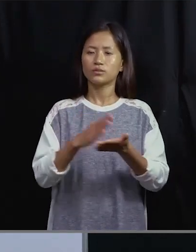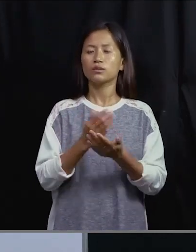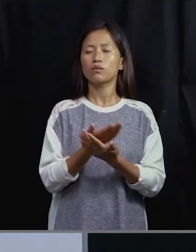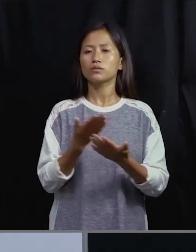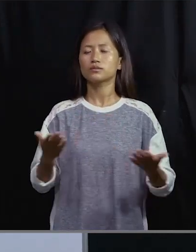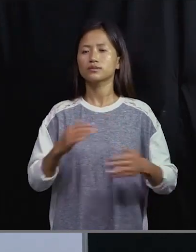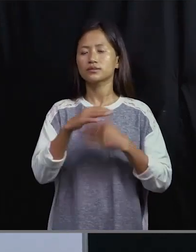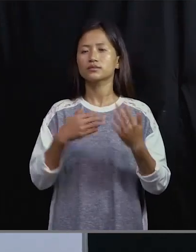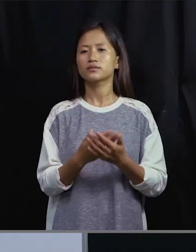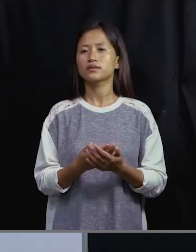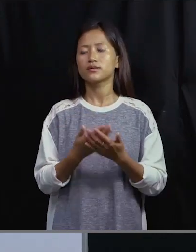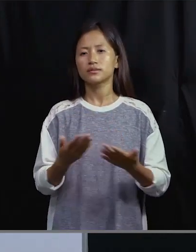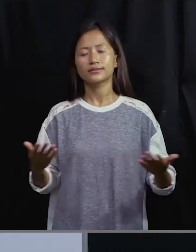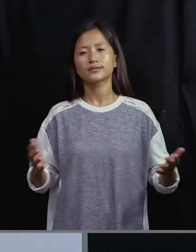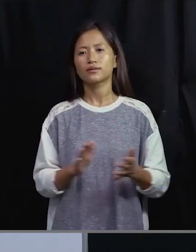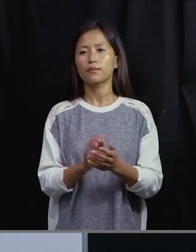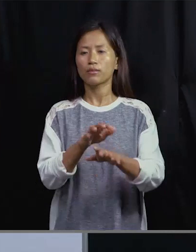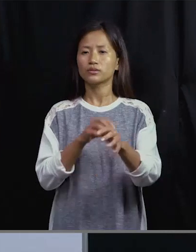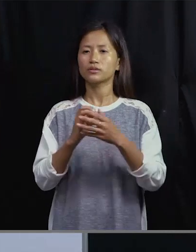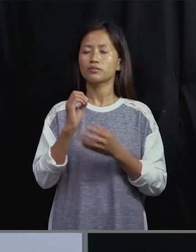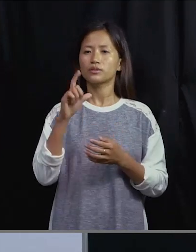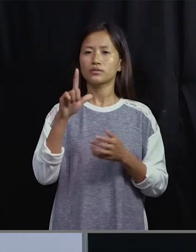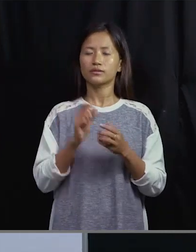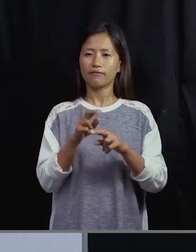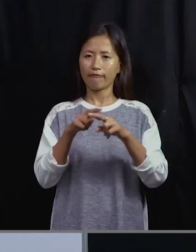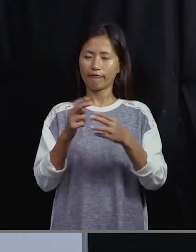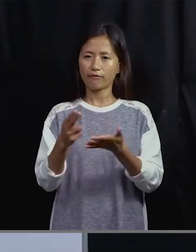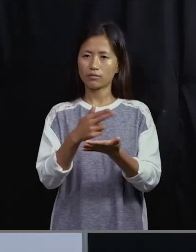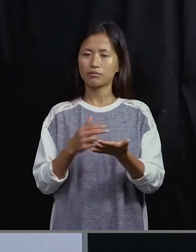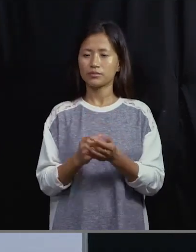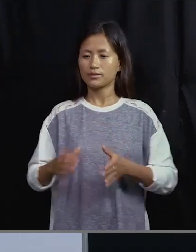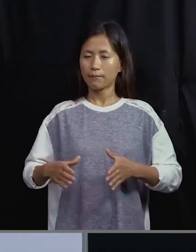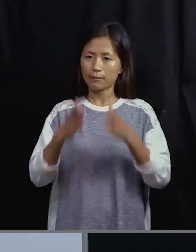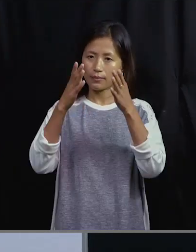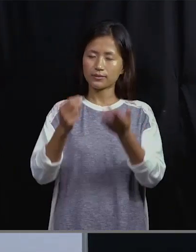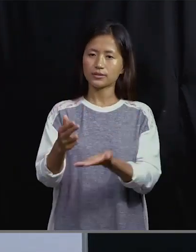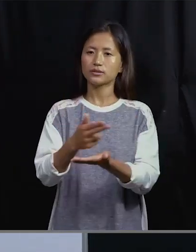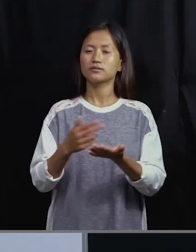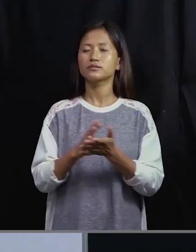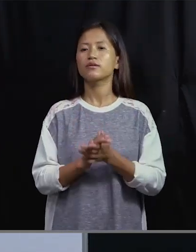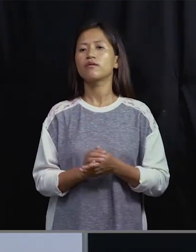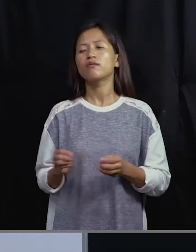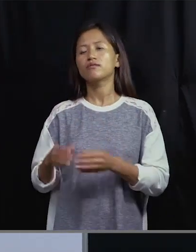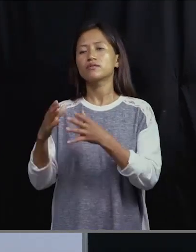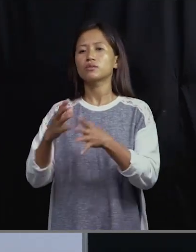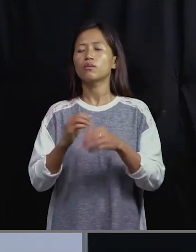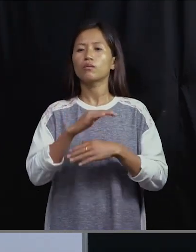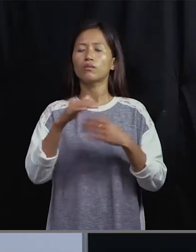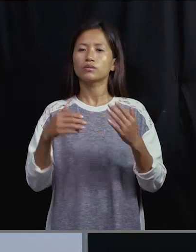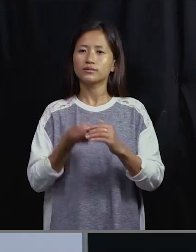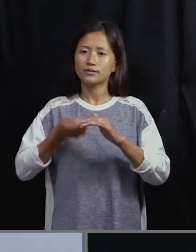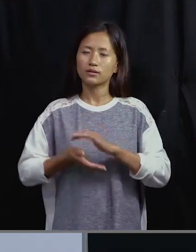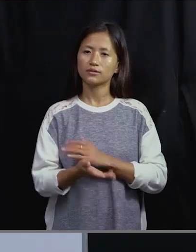things comes under animal husbandry. Poultry farming, okay, or plantation, okay, plantations of trees, forests. All those things comes